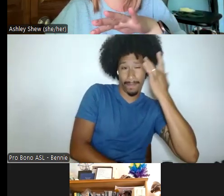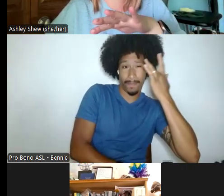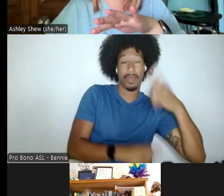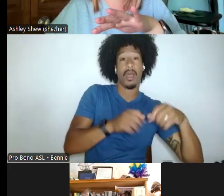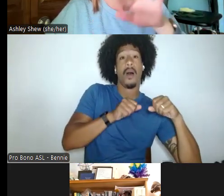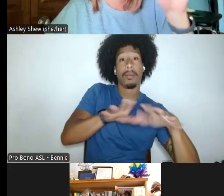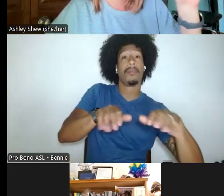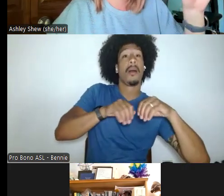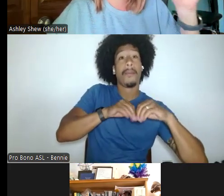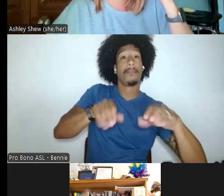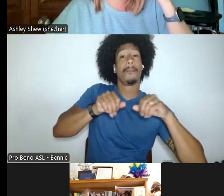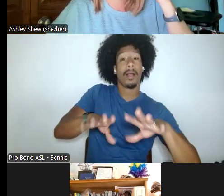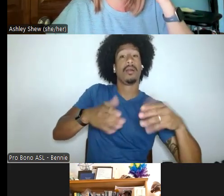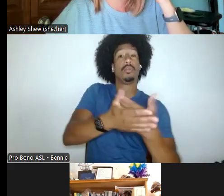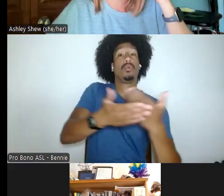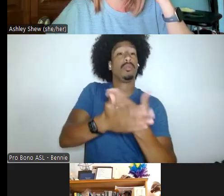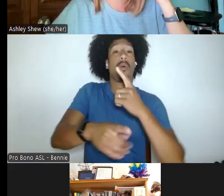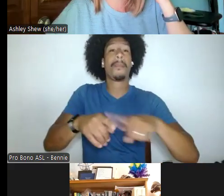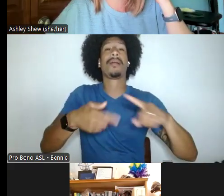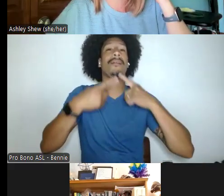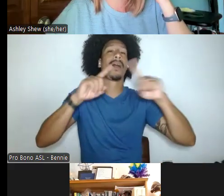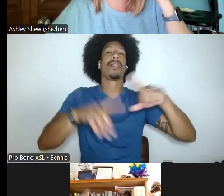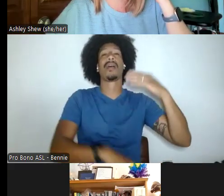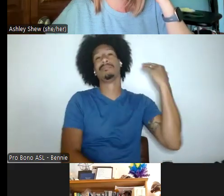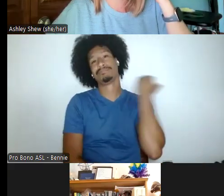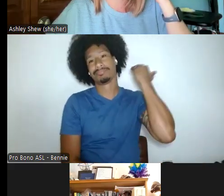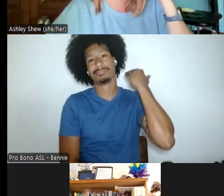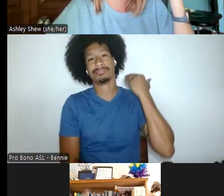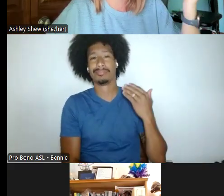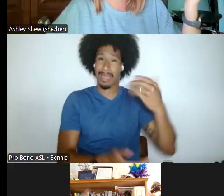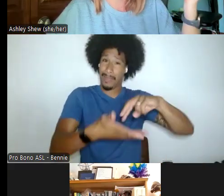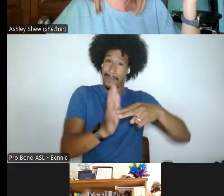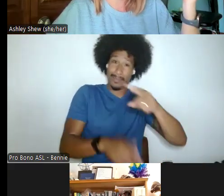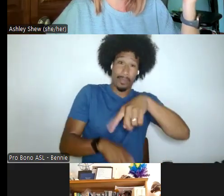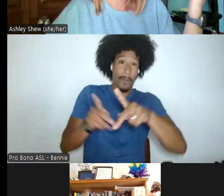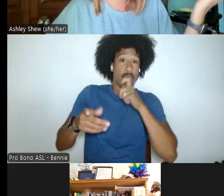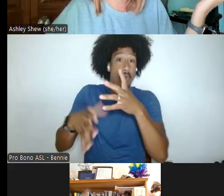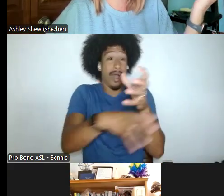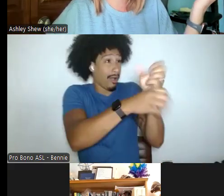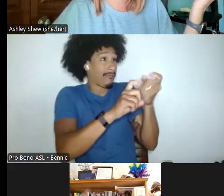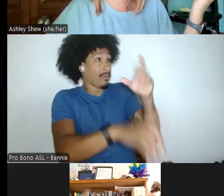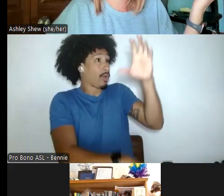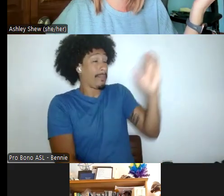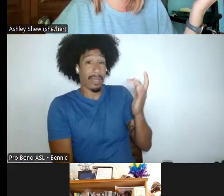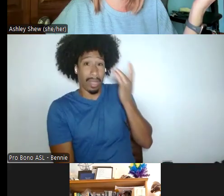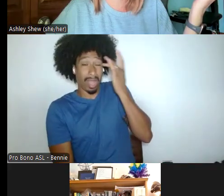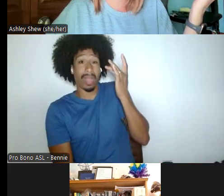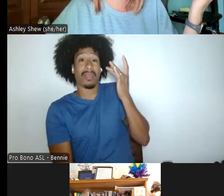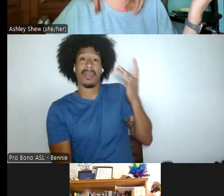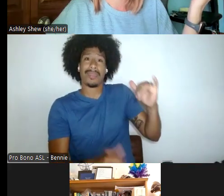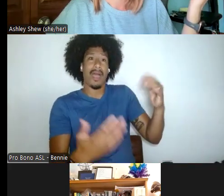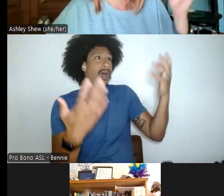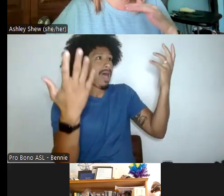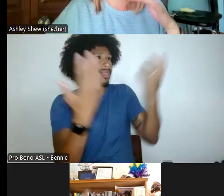declaring bankruptcy. Now, what it means for the people who are already implanted with these retinal implants is that they're sort of left without any